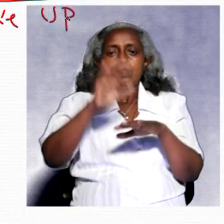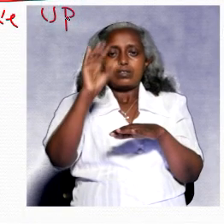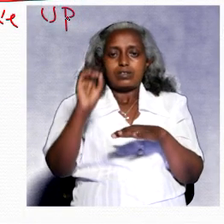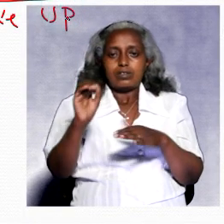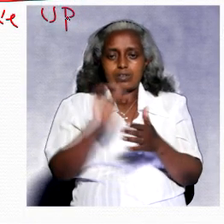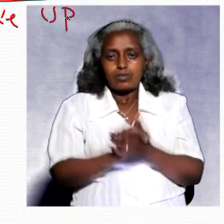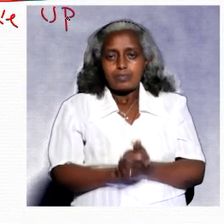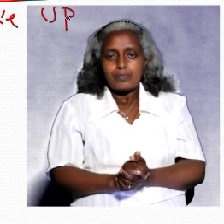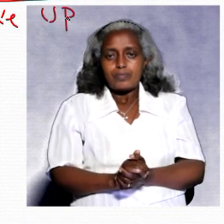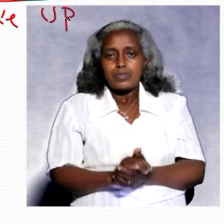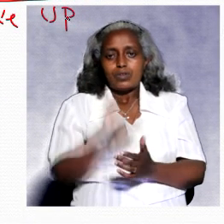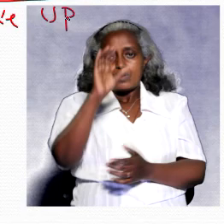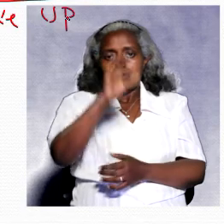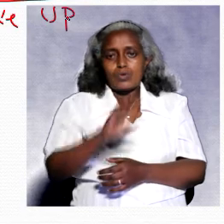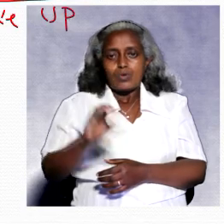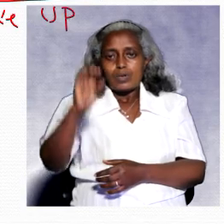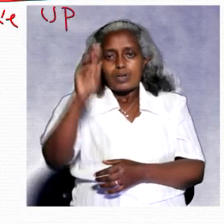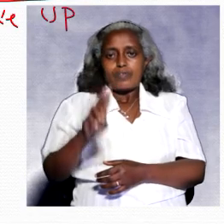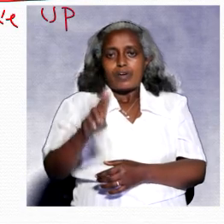upward.